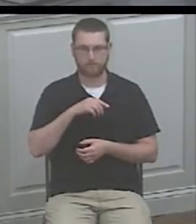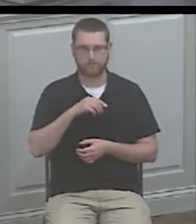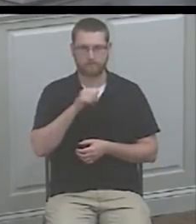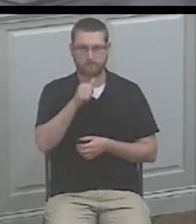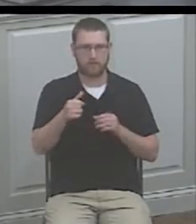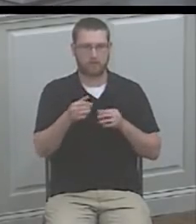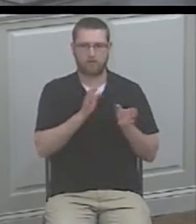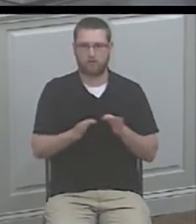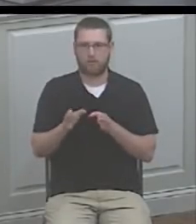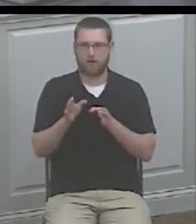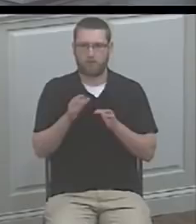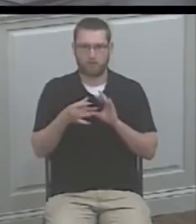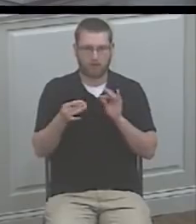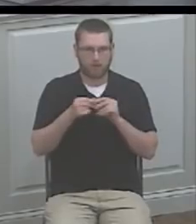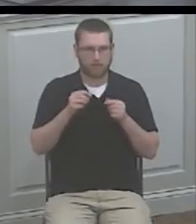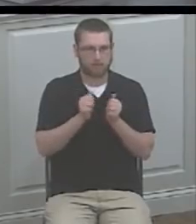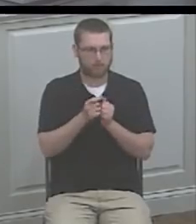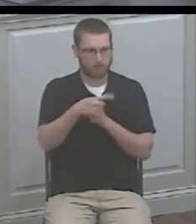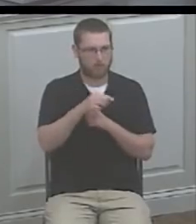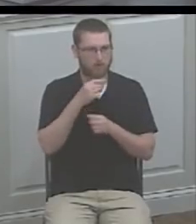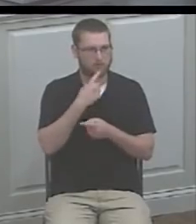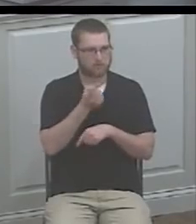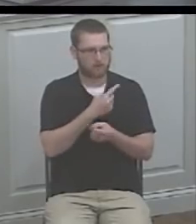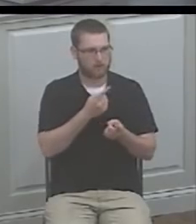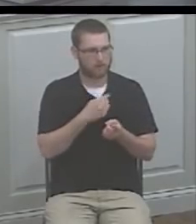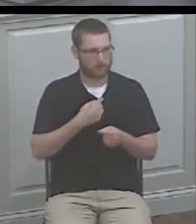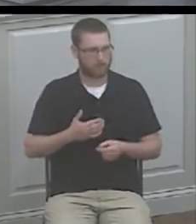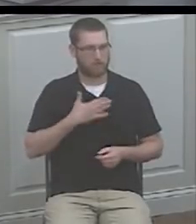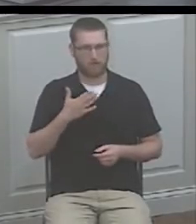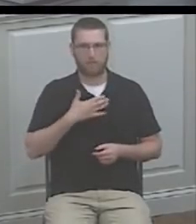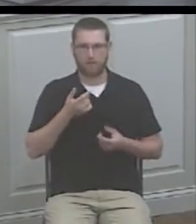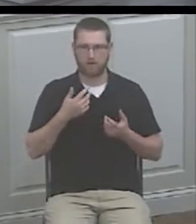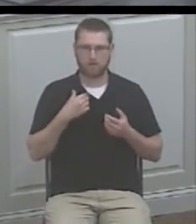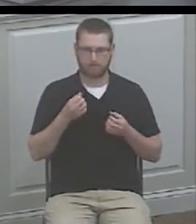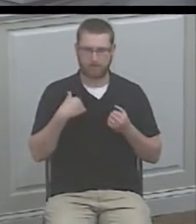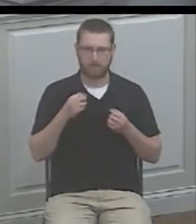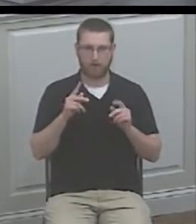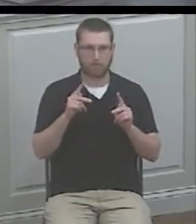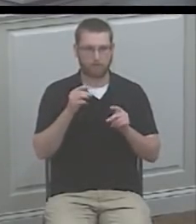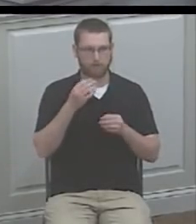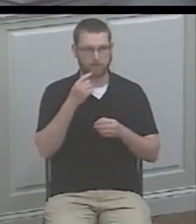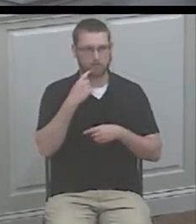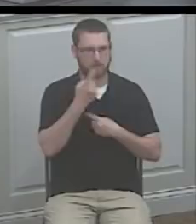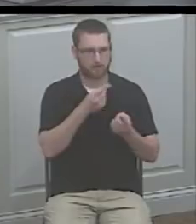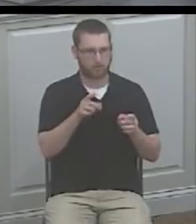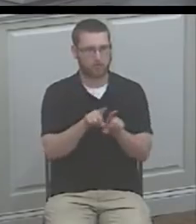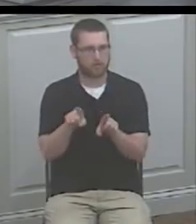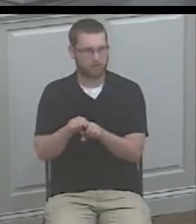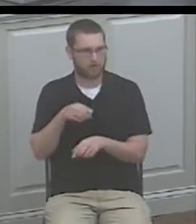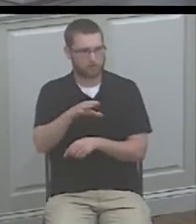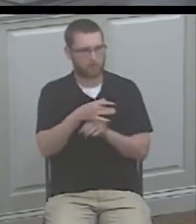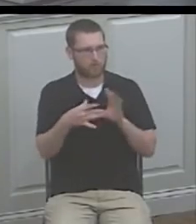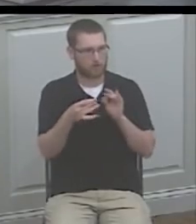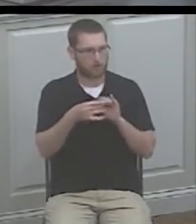make the remarks that I just shared with you, but I'm glad I took the opportunity to share them with you. I appreciate you sharing your opportunity, your